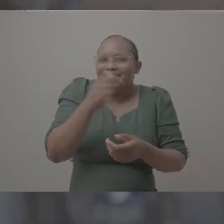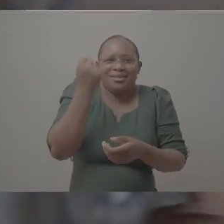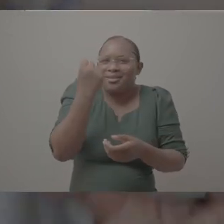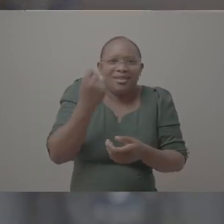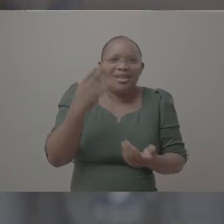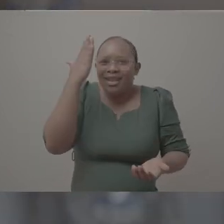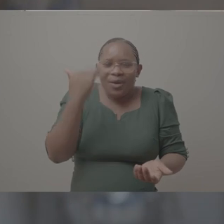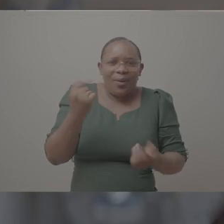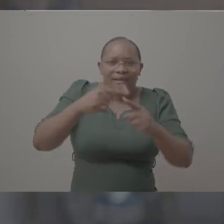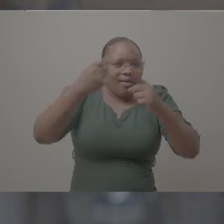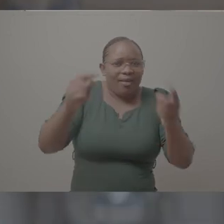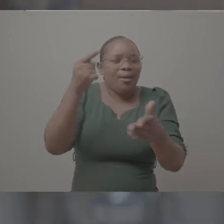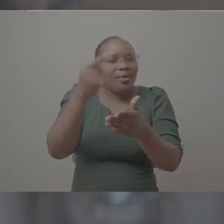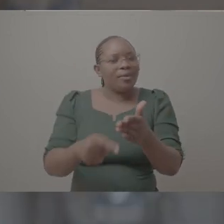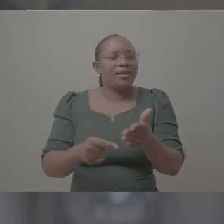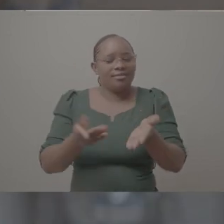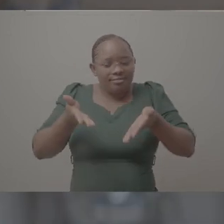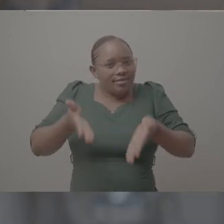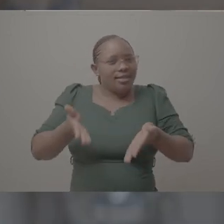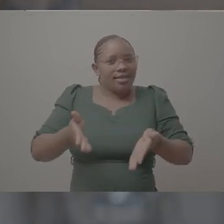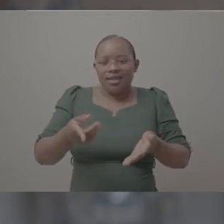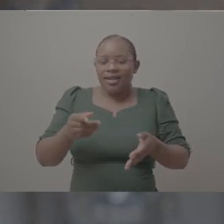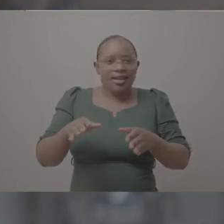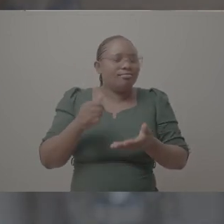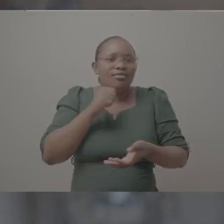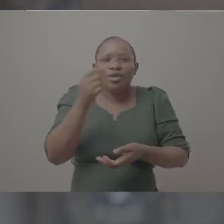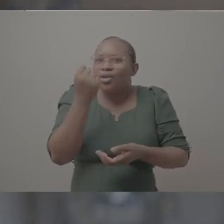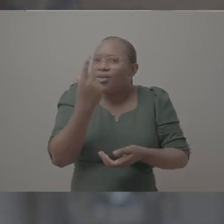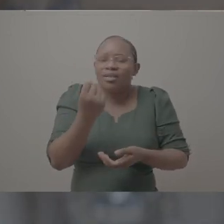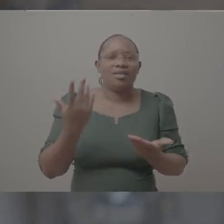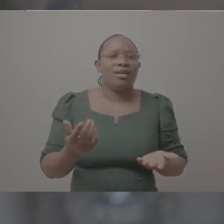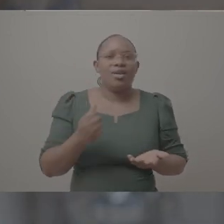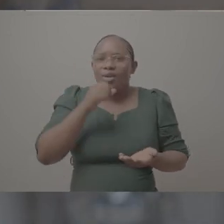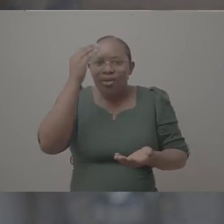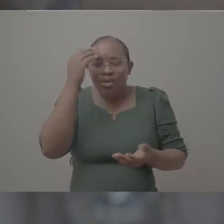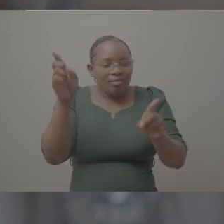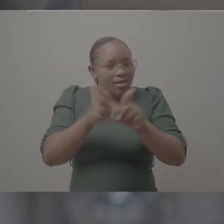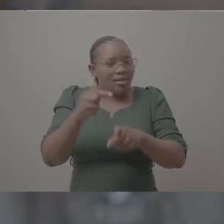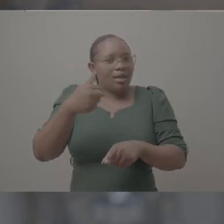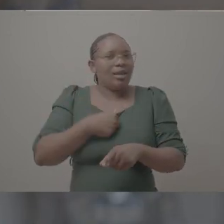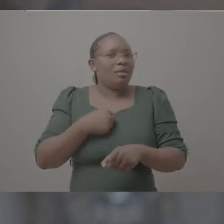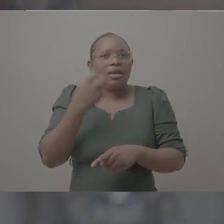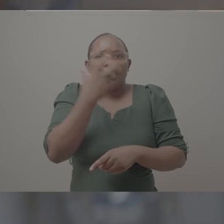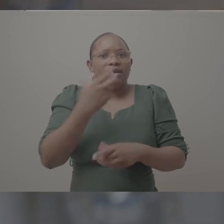thing, they have procured, but here on the ground, we don't know anything. Even me, as I'm speaking, I don't know